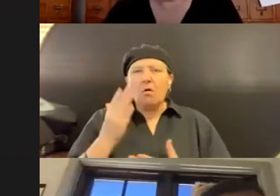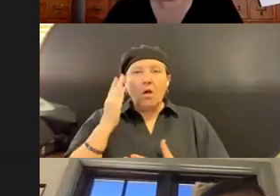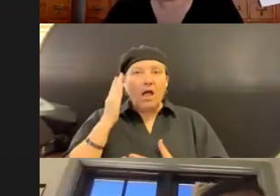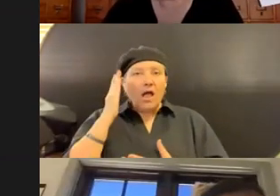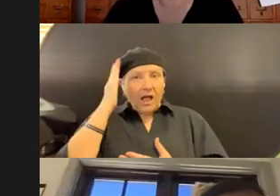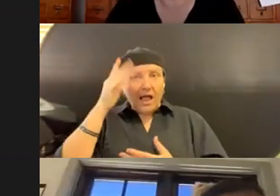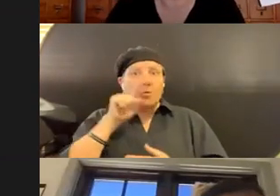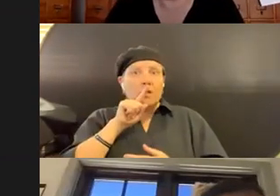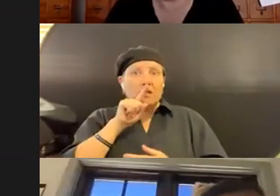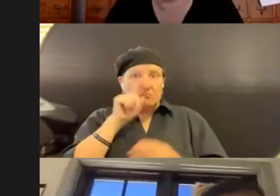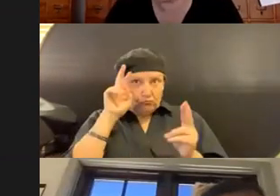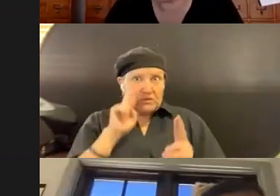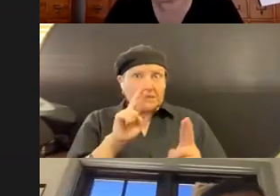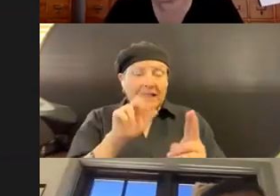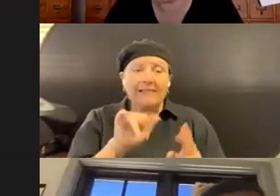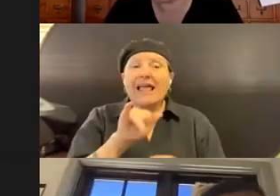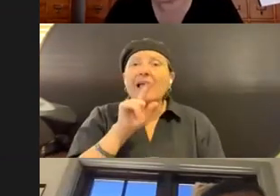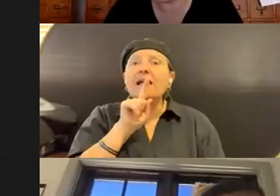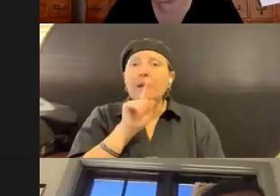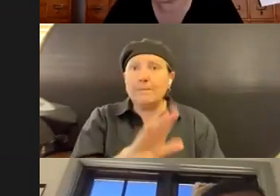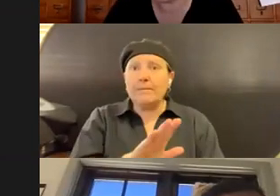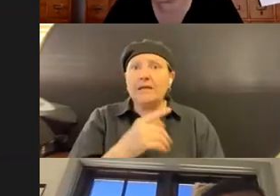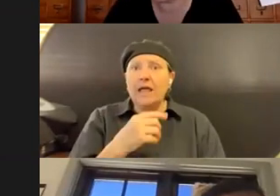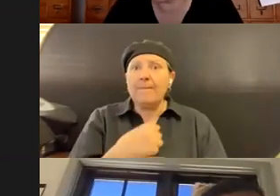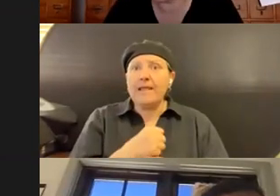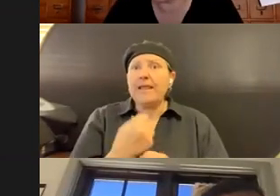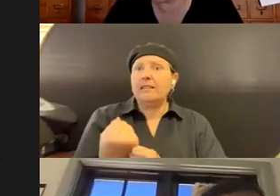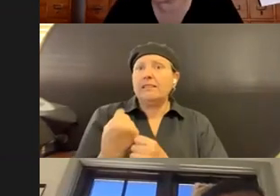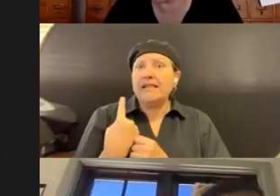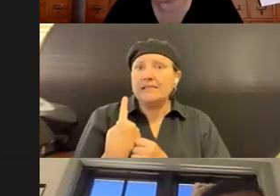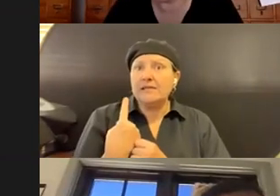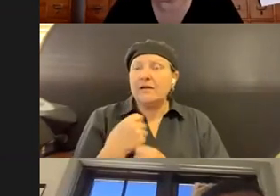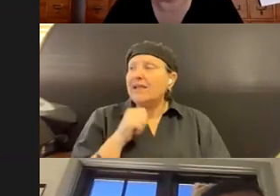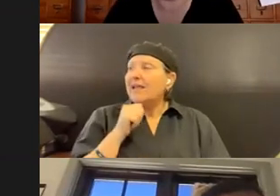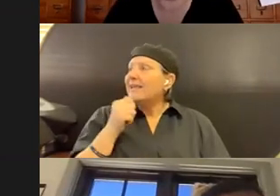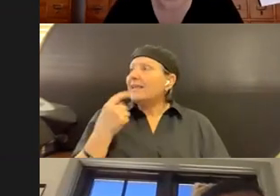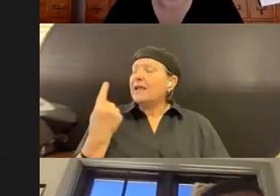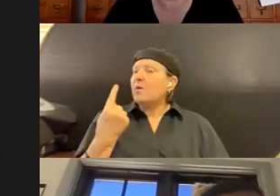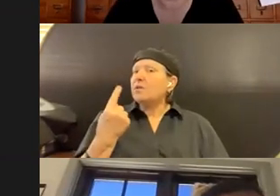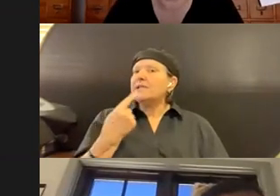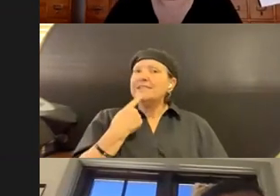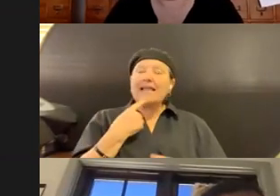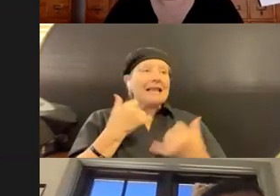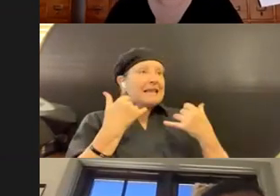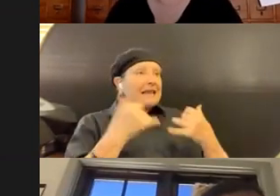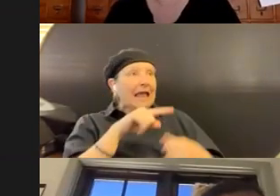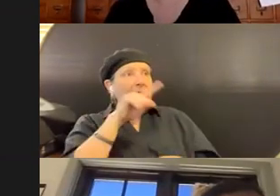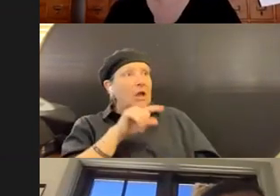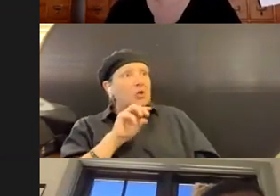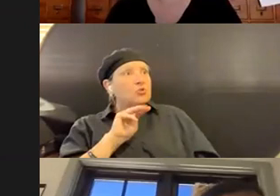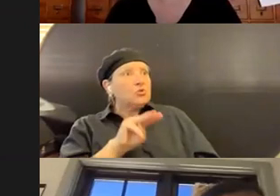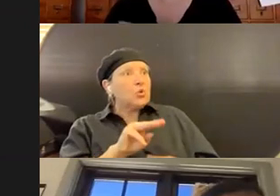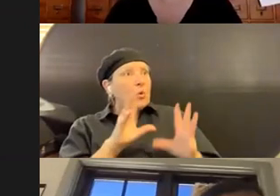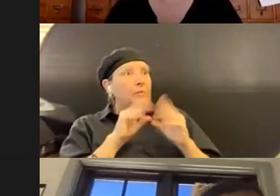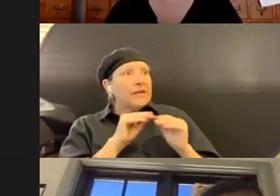and try to figure out ways of not only just saying, hey, Mr. Garcia, now that we're on Zoom, you get to, do your